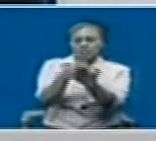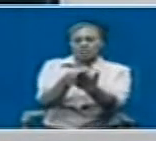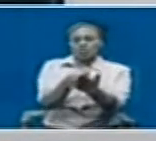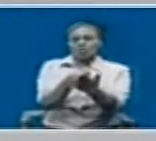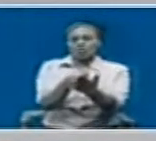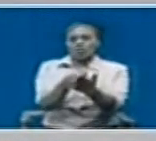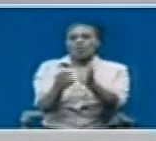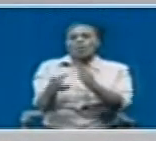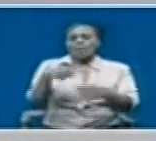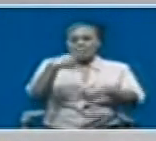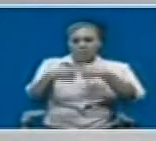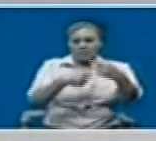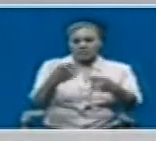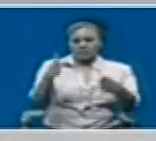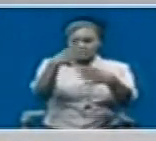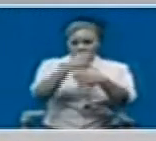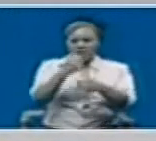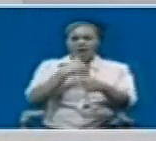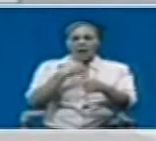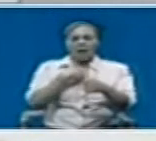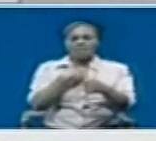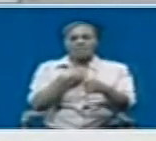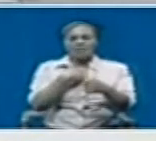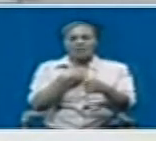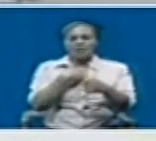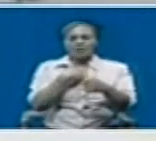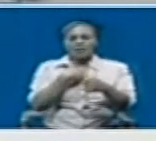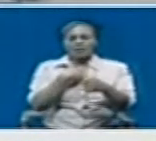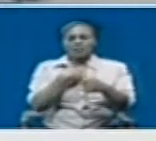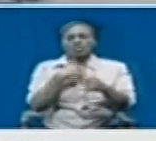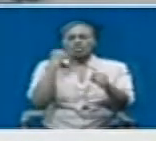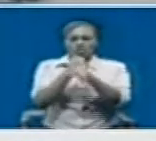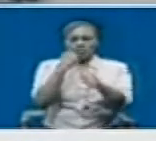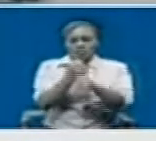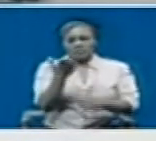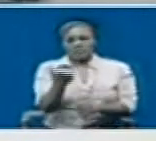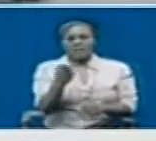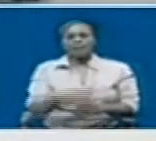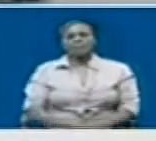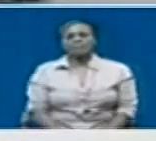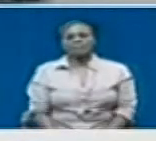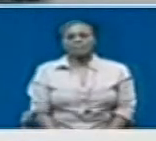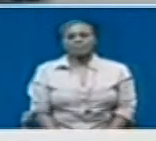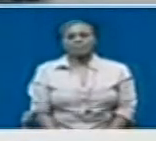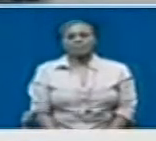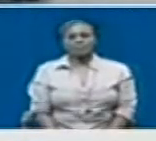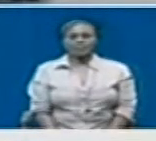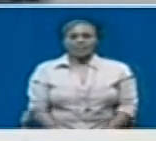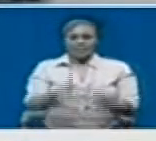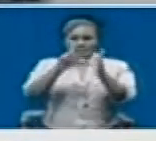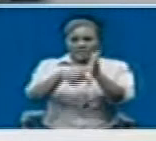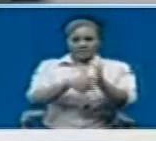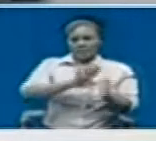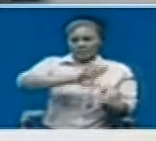for specific companies. There is an incredible panorama of jobs that right. we cooperate with industry. I'll come to you,